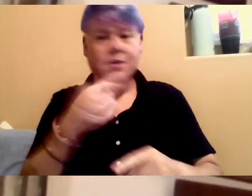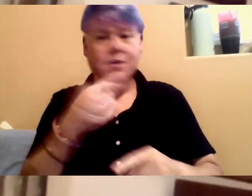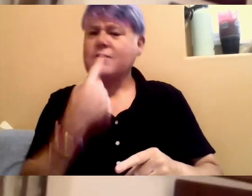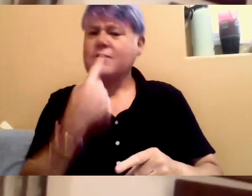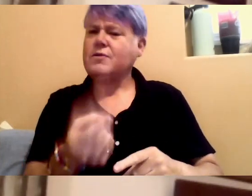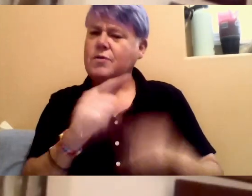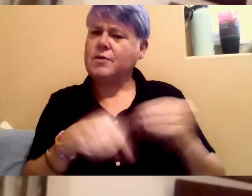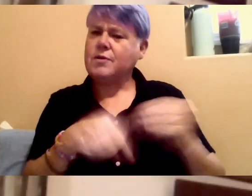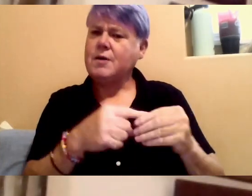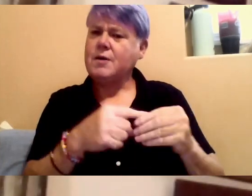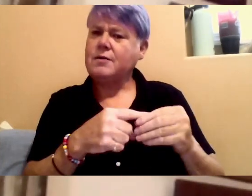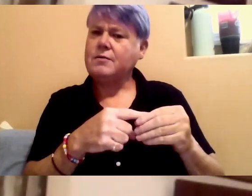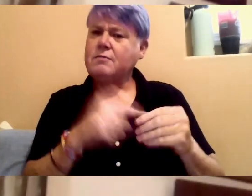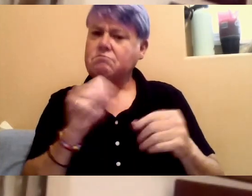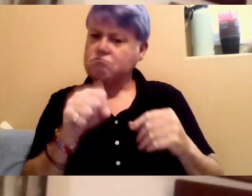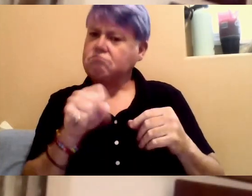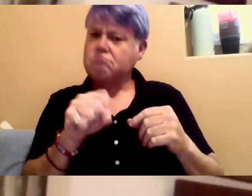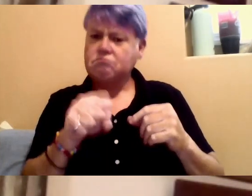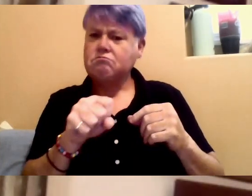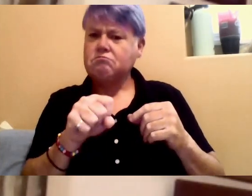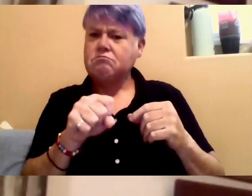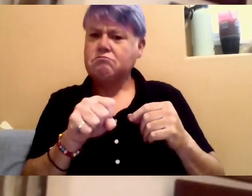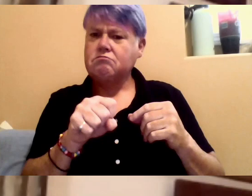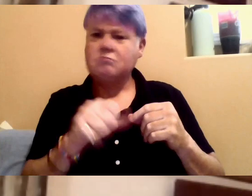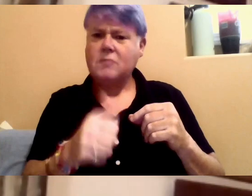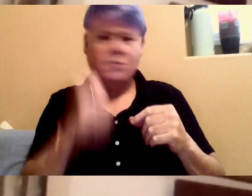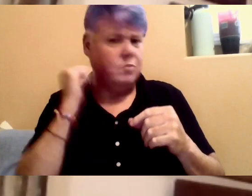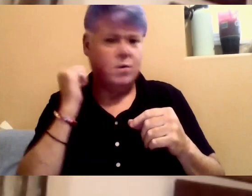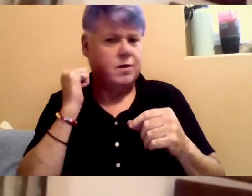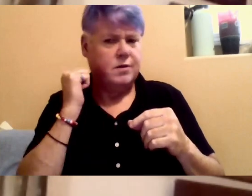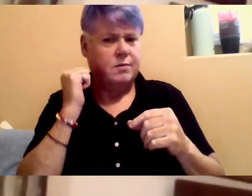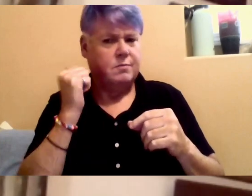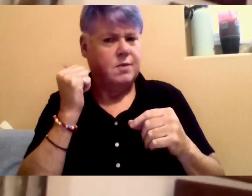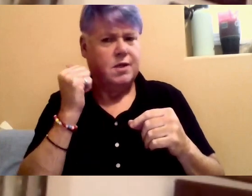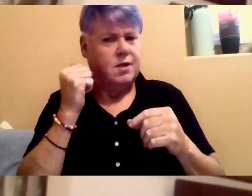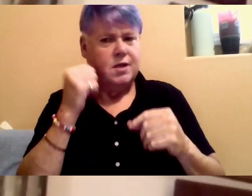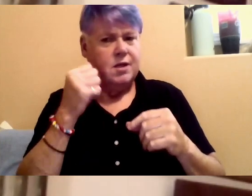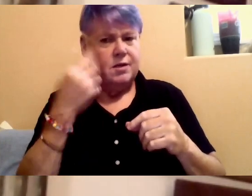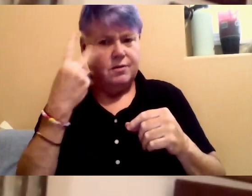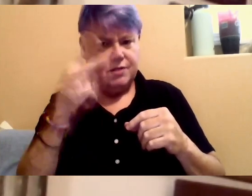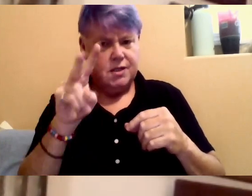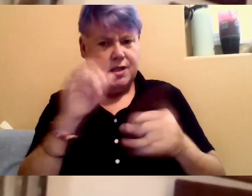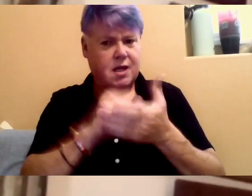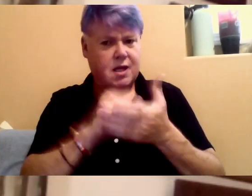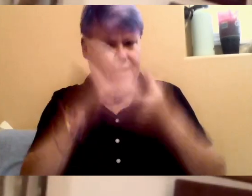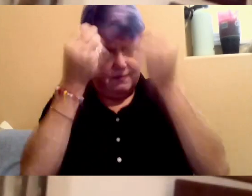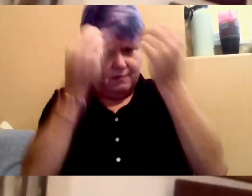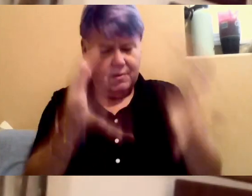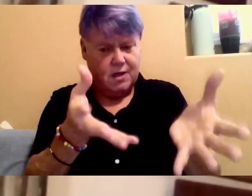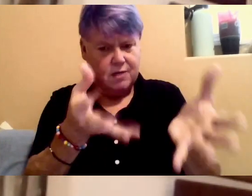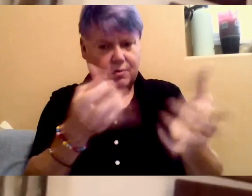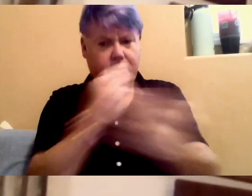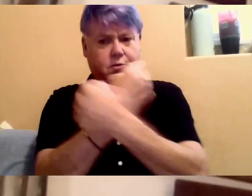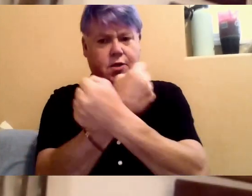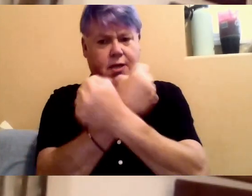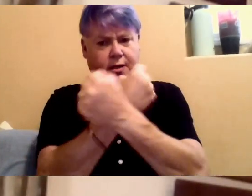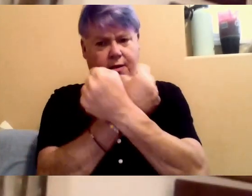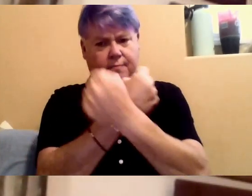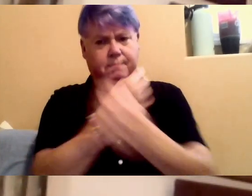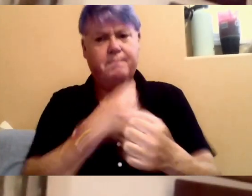thought, yeah, they won't want them exposed to the media or to publicity. They'll want to protect them as much as